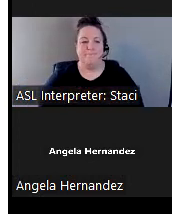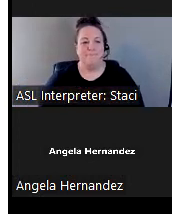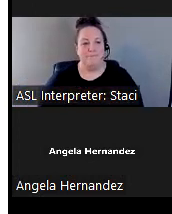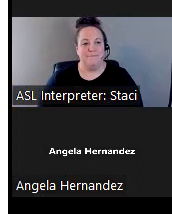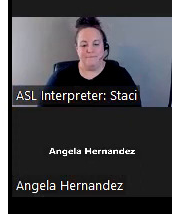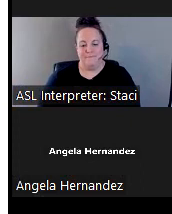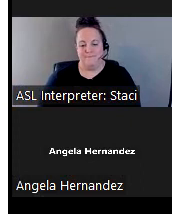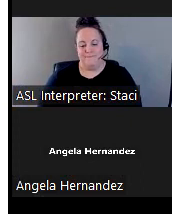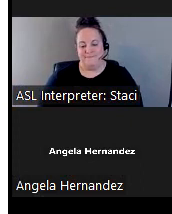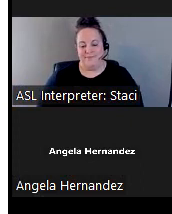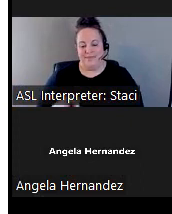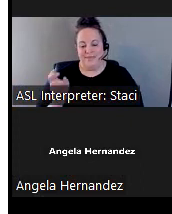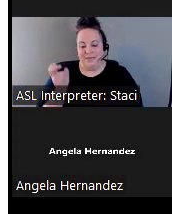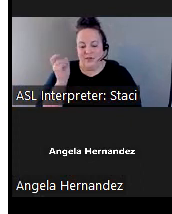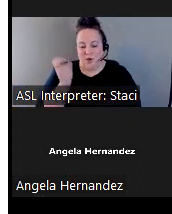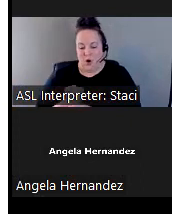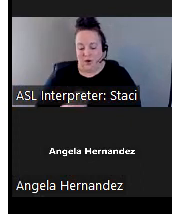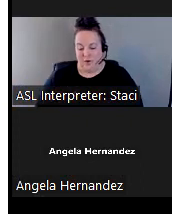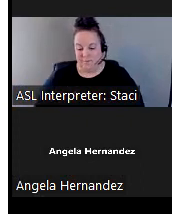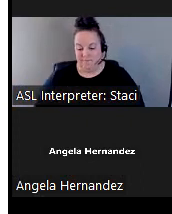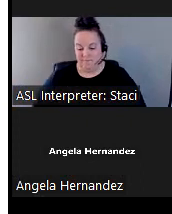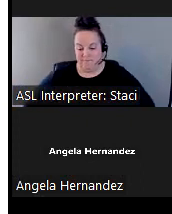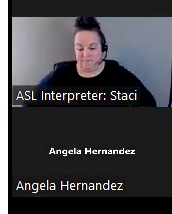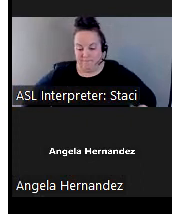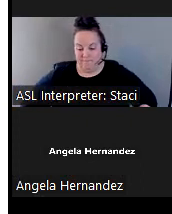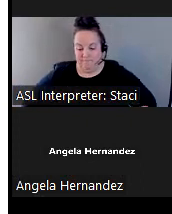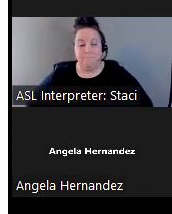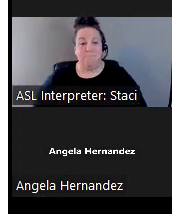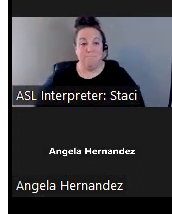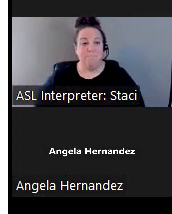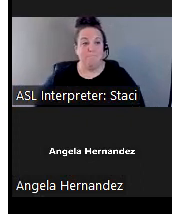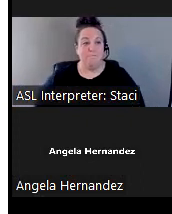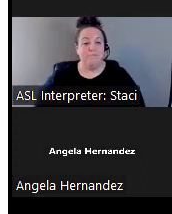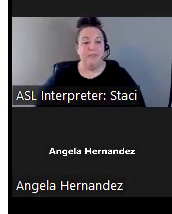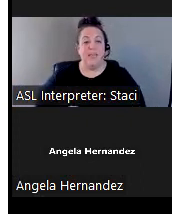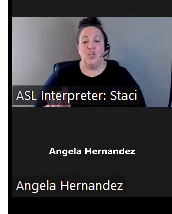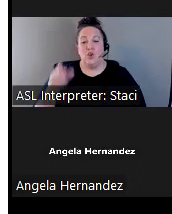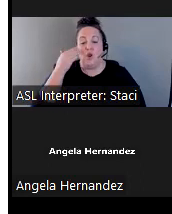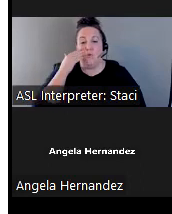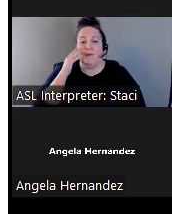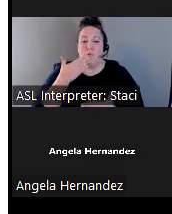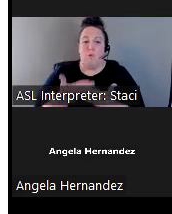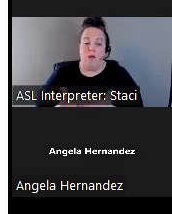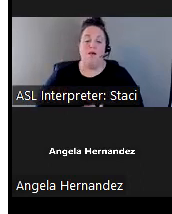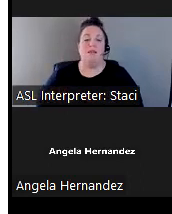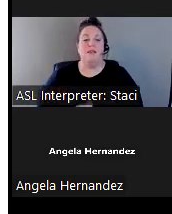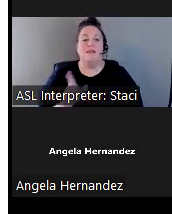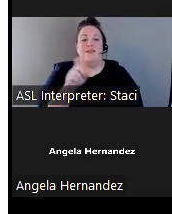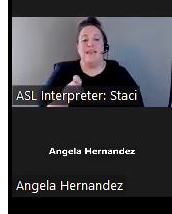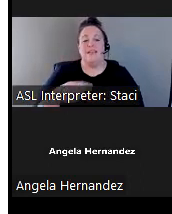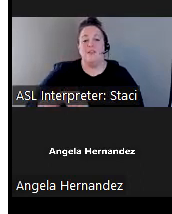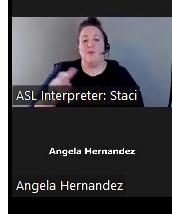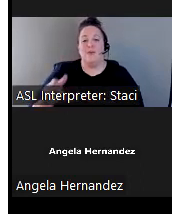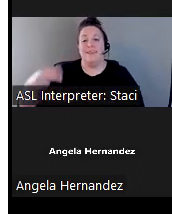And it is tricky, particularly here in Texas. And you guys, I mean, you live here, you know this well. In Texas, we are the second